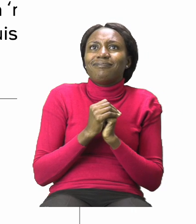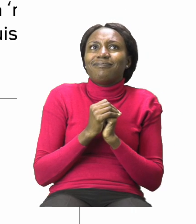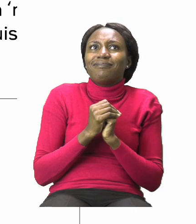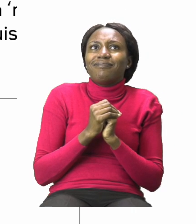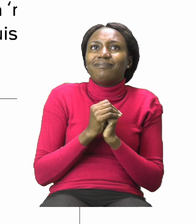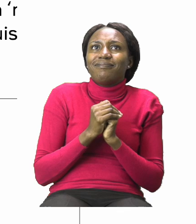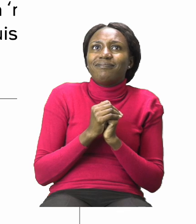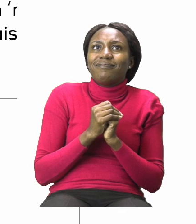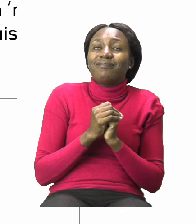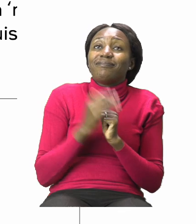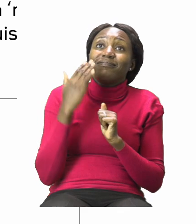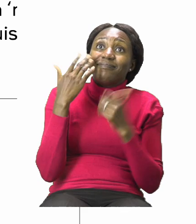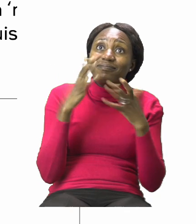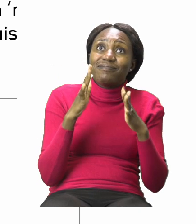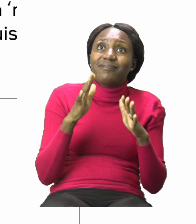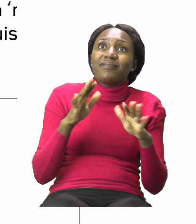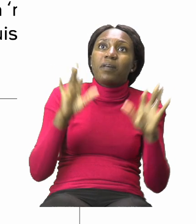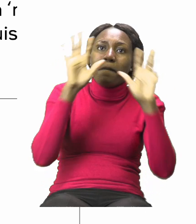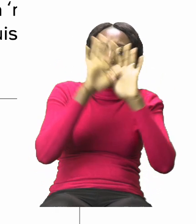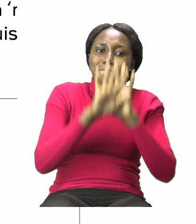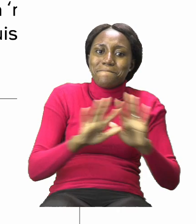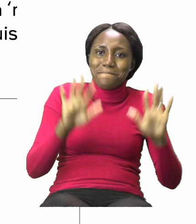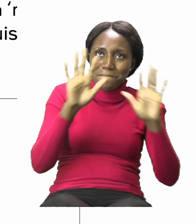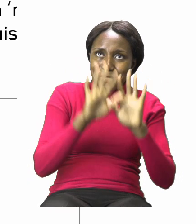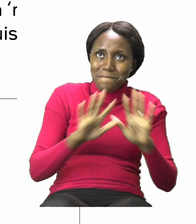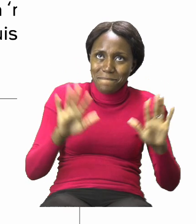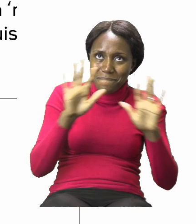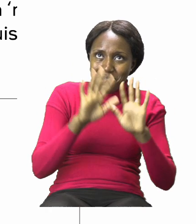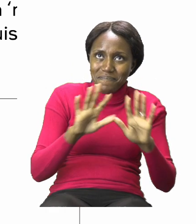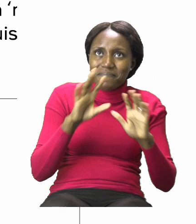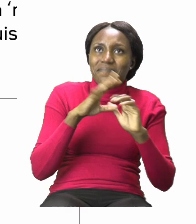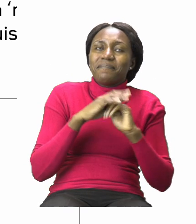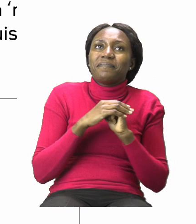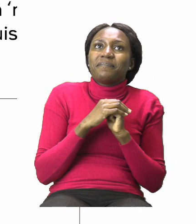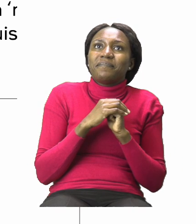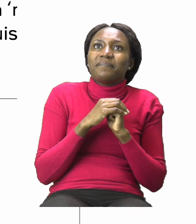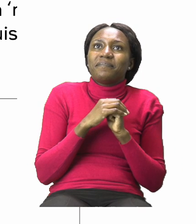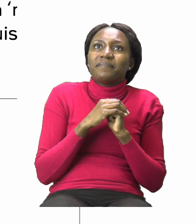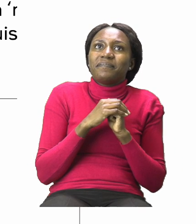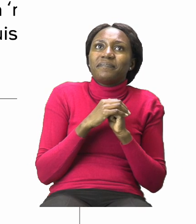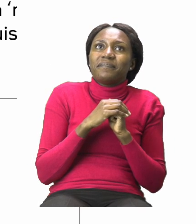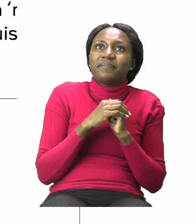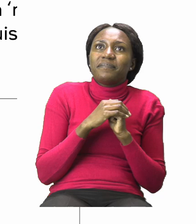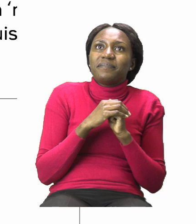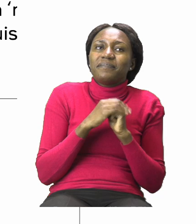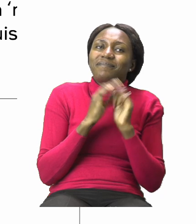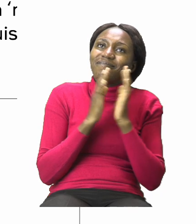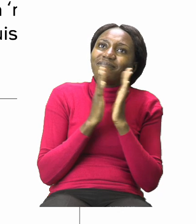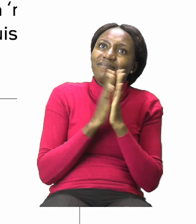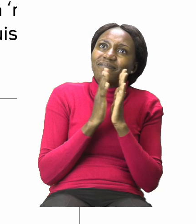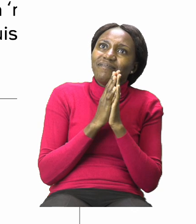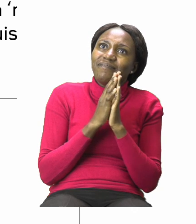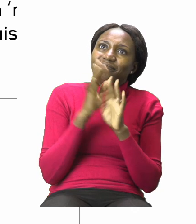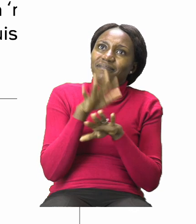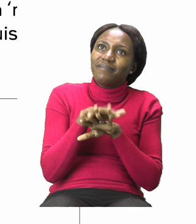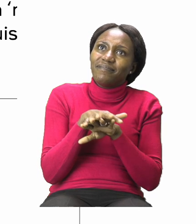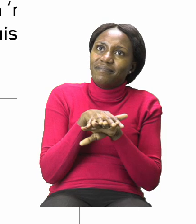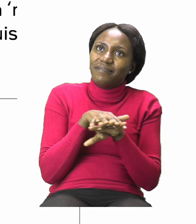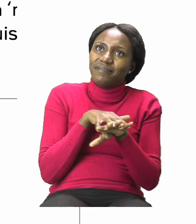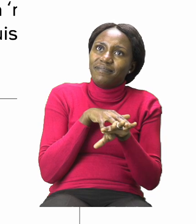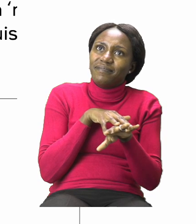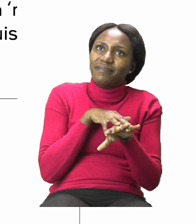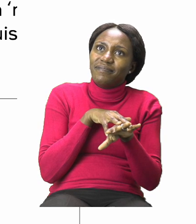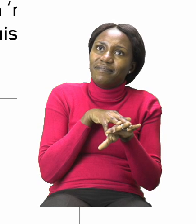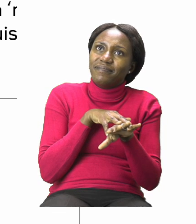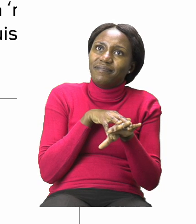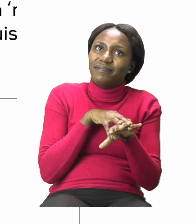color, because it's not just about drawing, it's also about coloring as well. So take your time with this page, boys and girls. If the sun